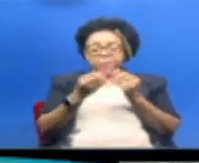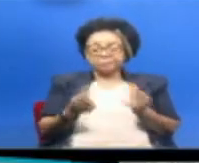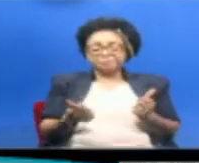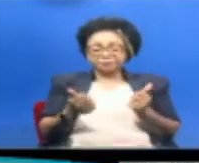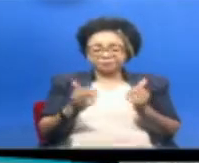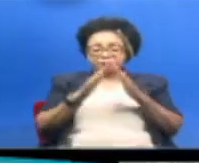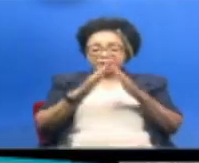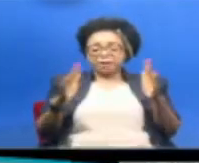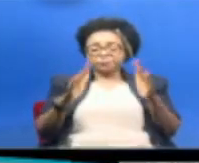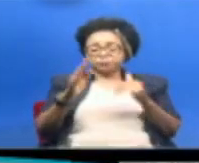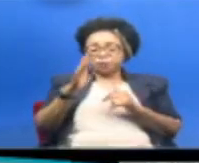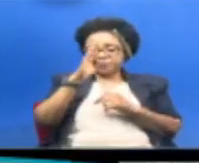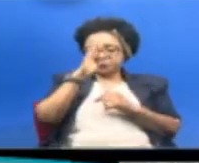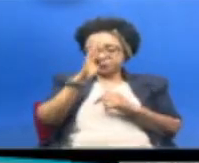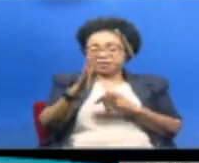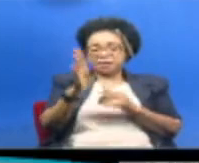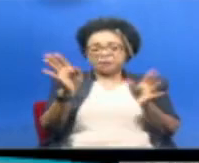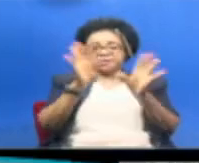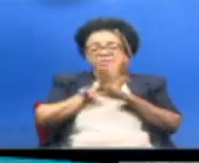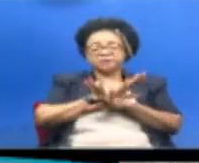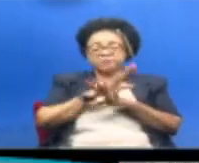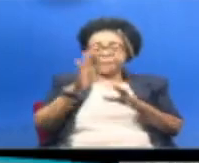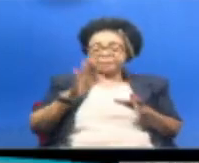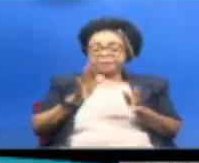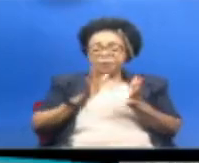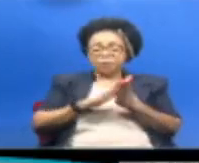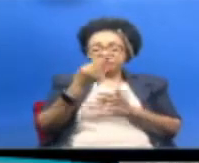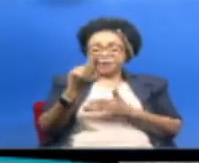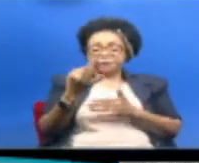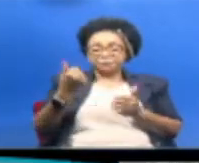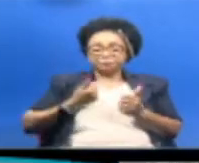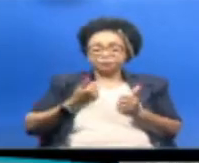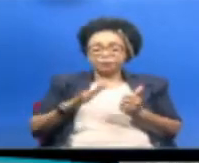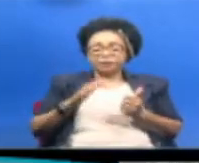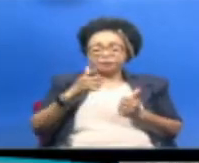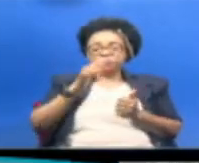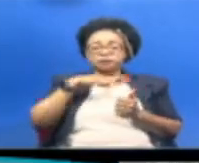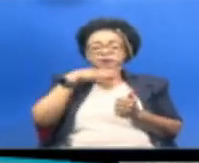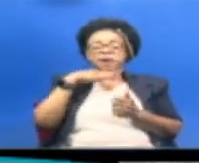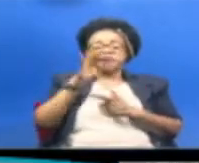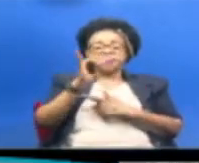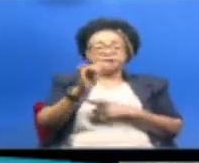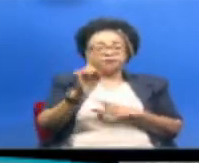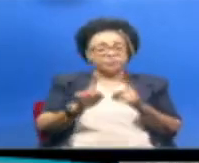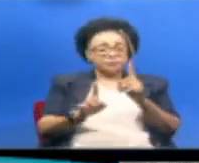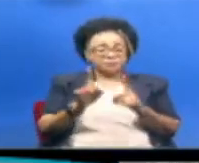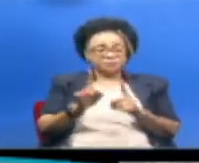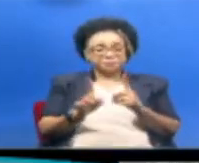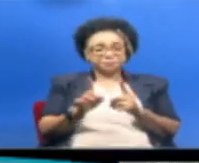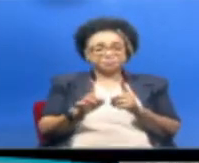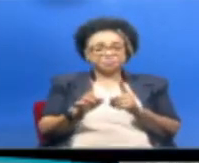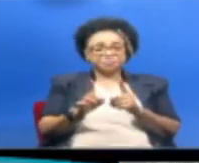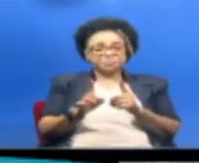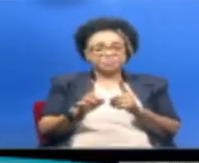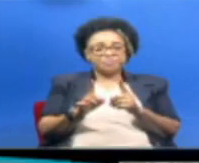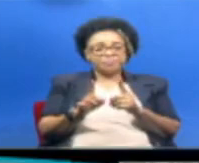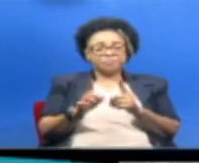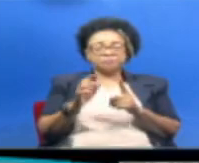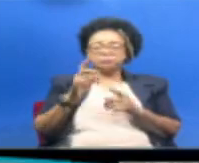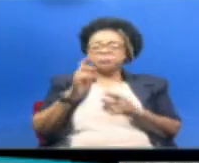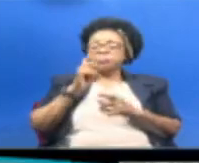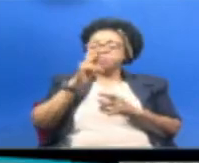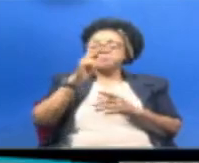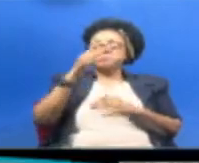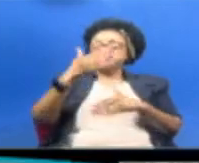night. A mother and her three daughters are among those that died in the deadly night fire, as efforts by the neighbors to put out the